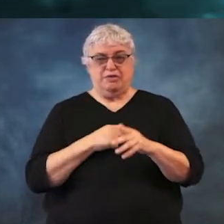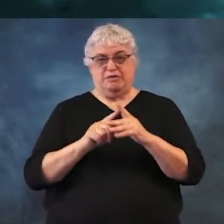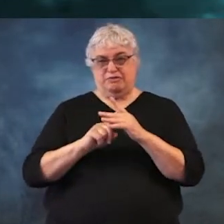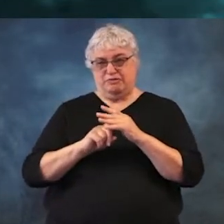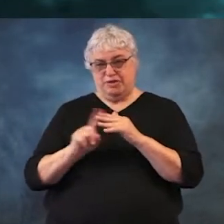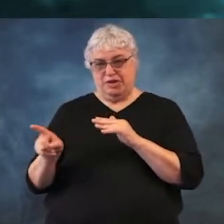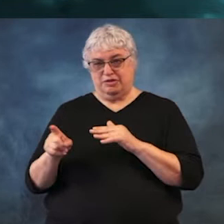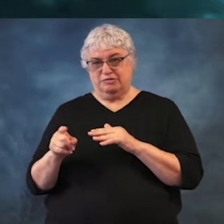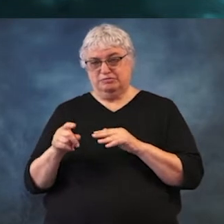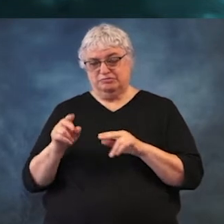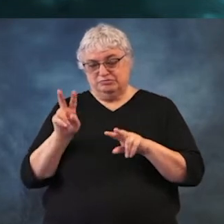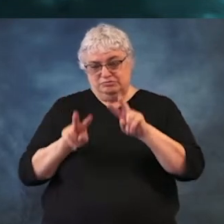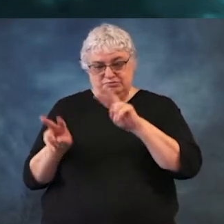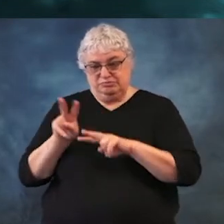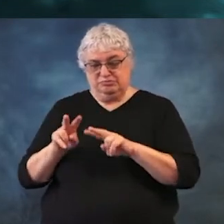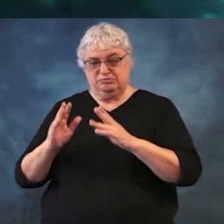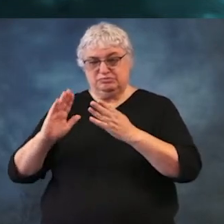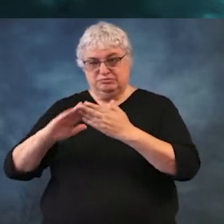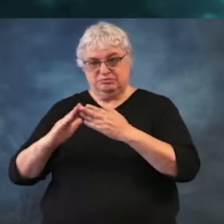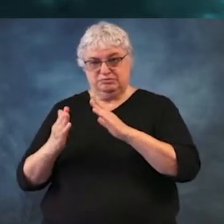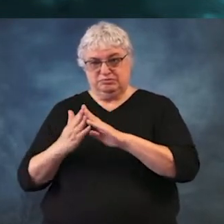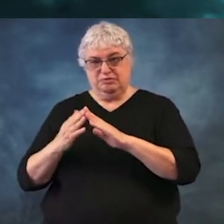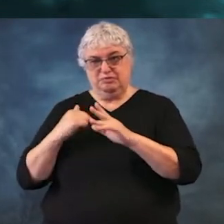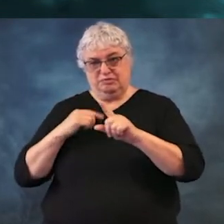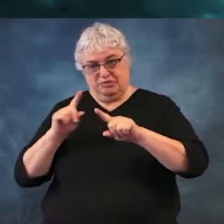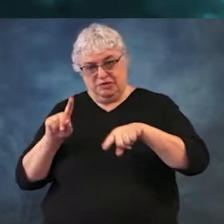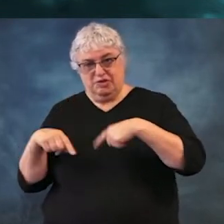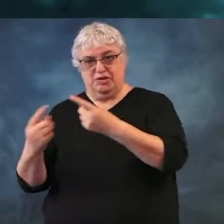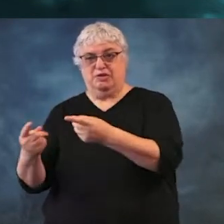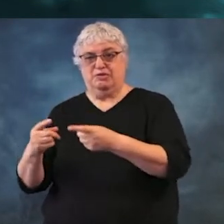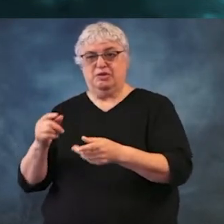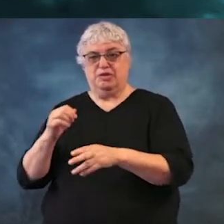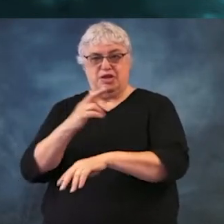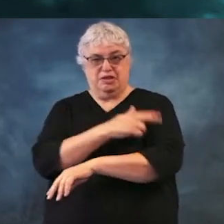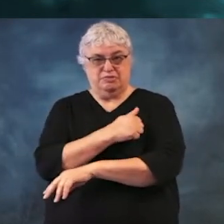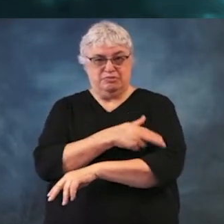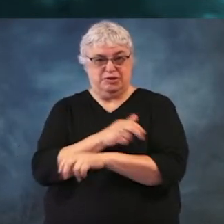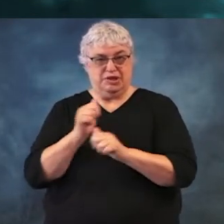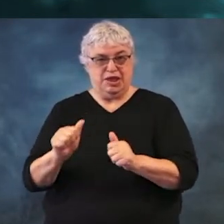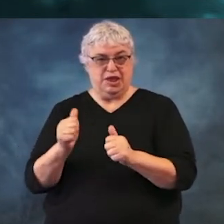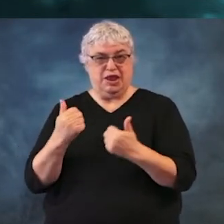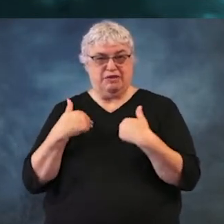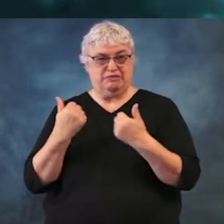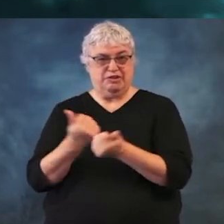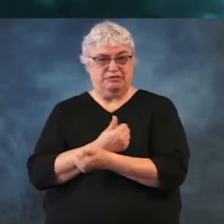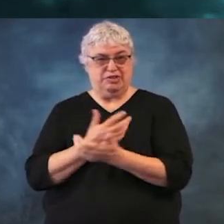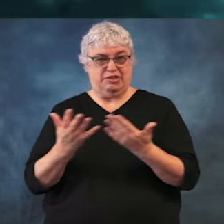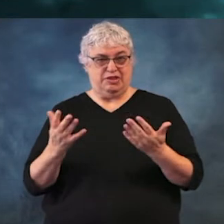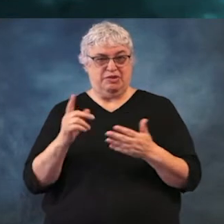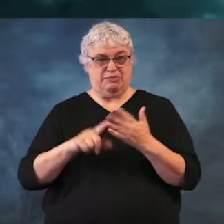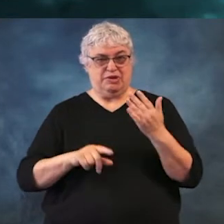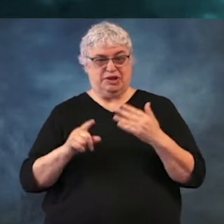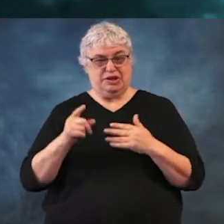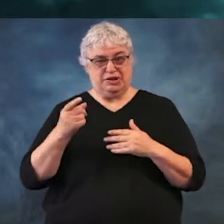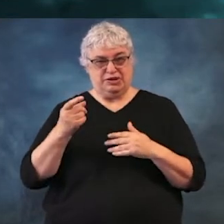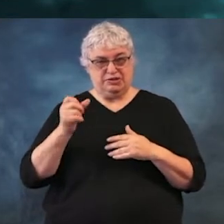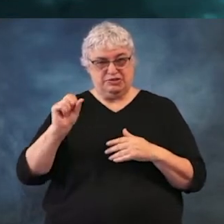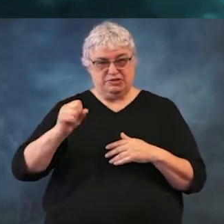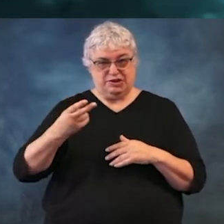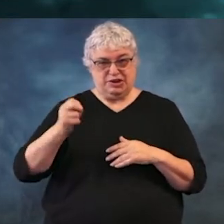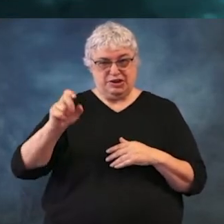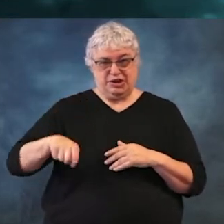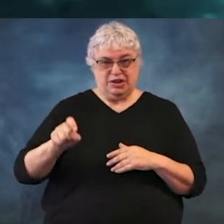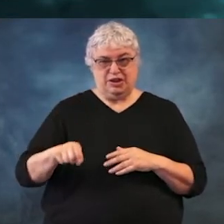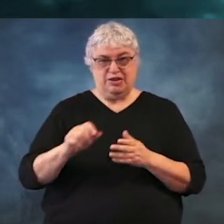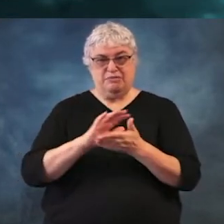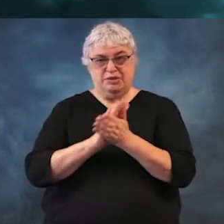we also have to look at what community we're going to. Is the hospital going to be equipped to manage her medically? Typically, if